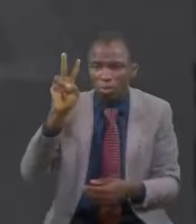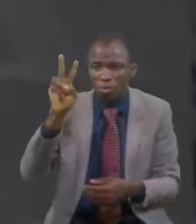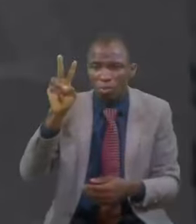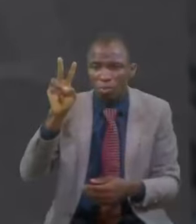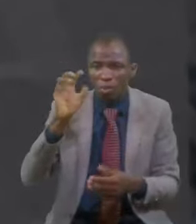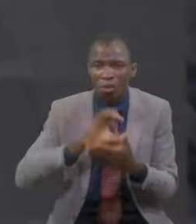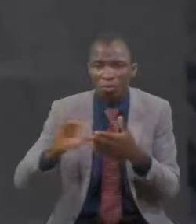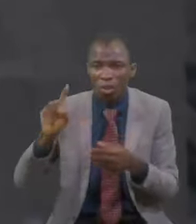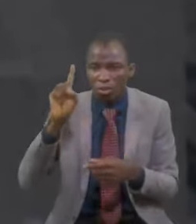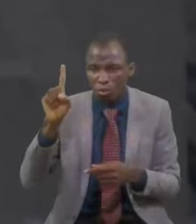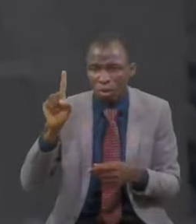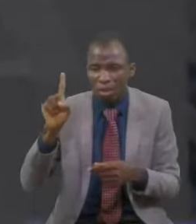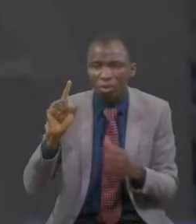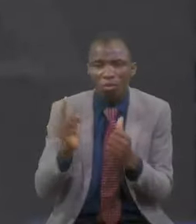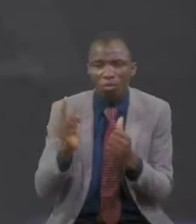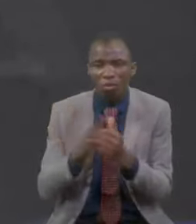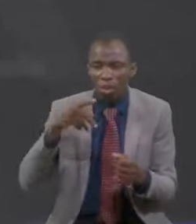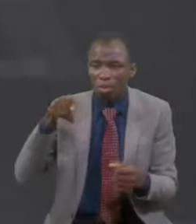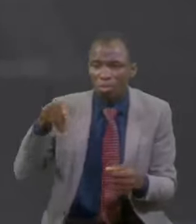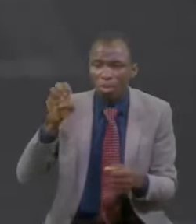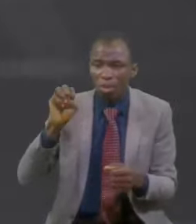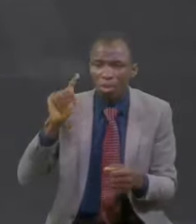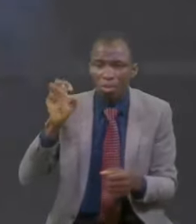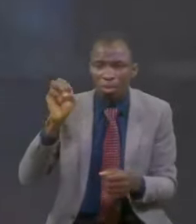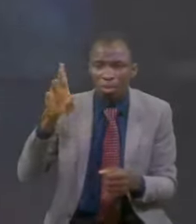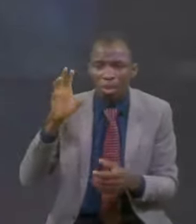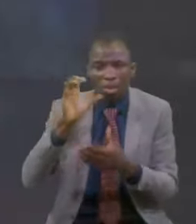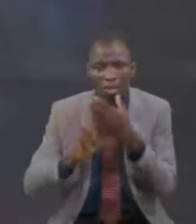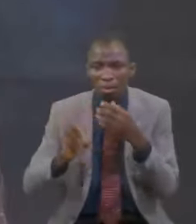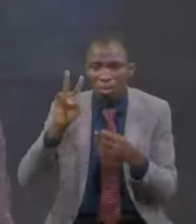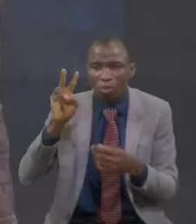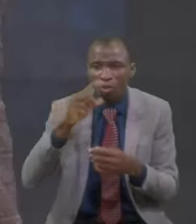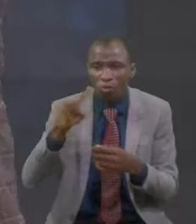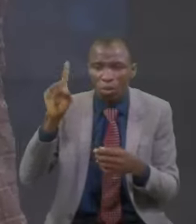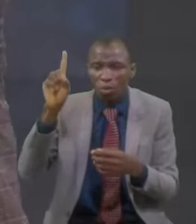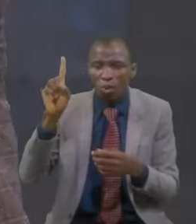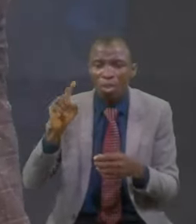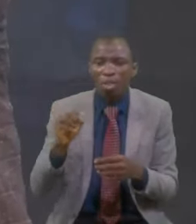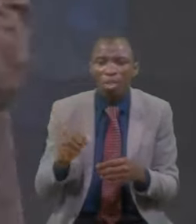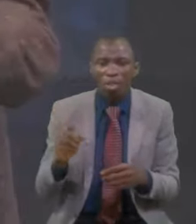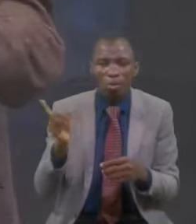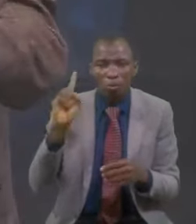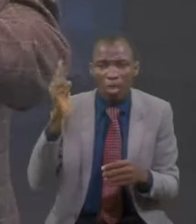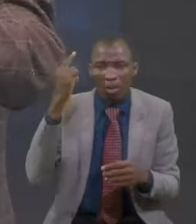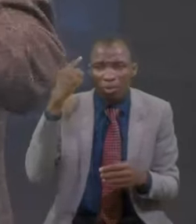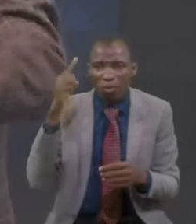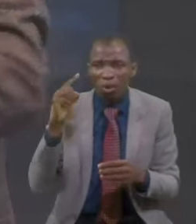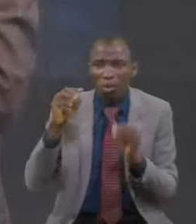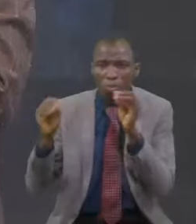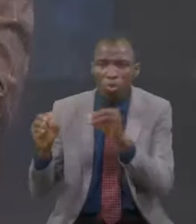1 Peter chapter 2, reading from verse 1. Wherefore, laying aside